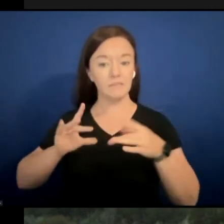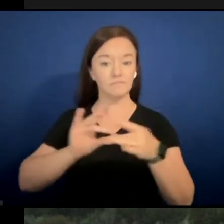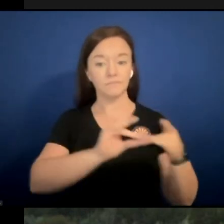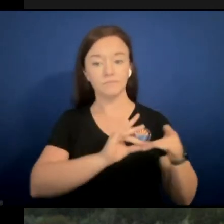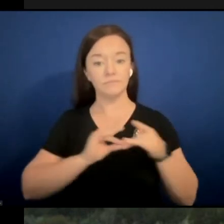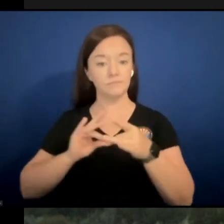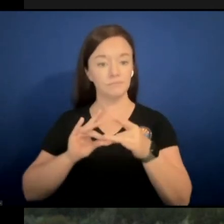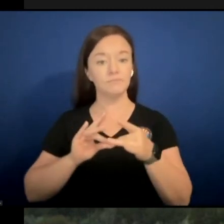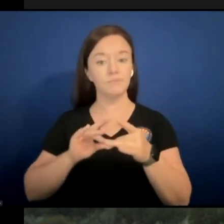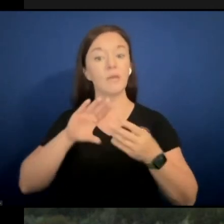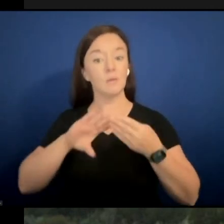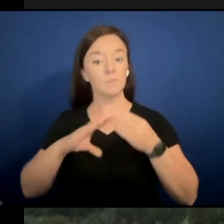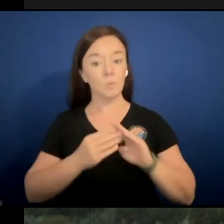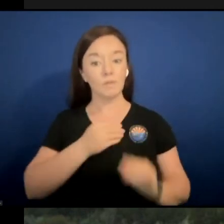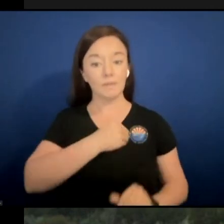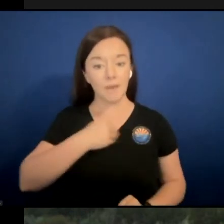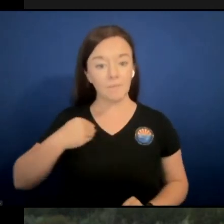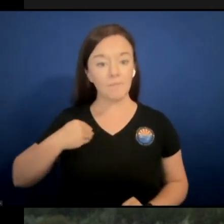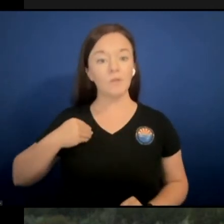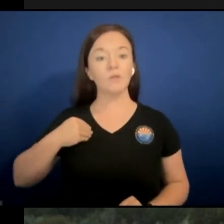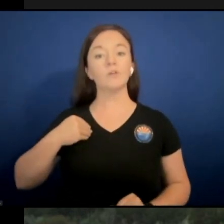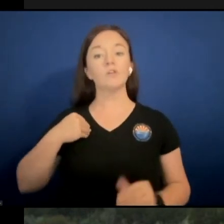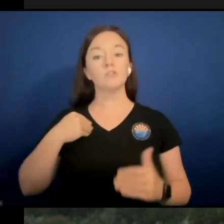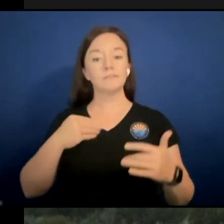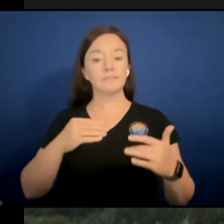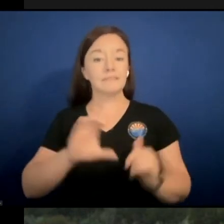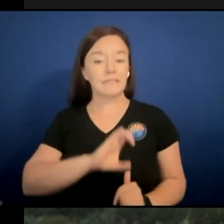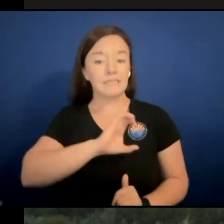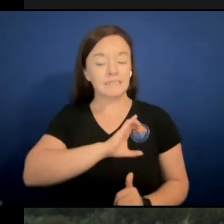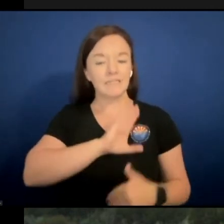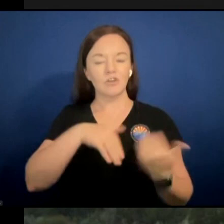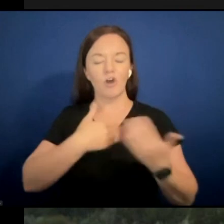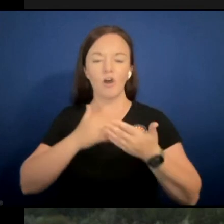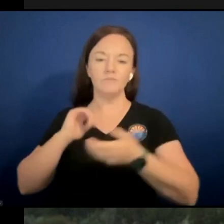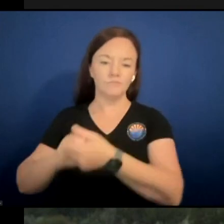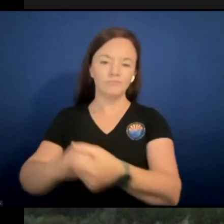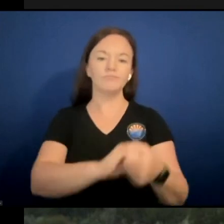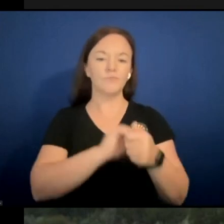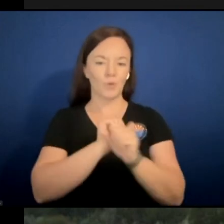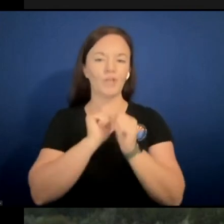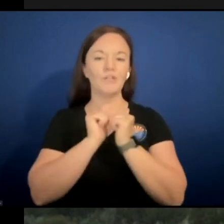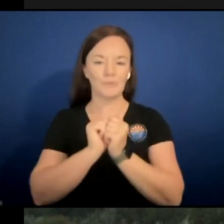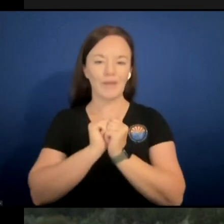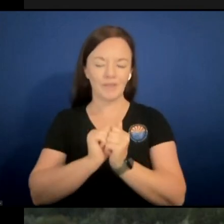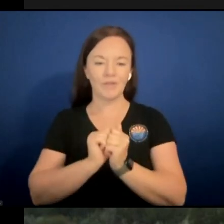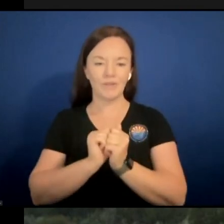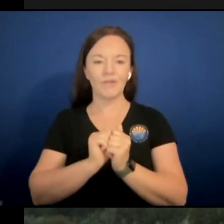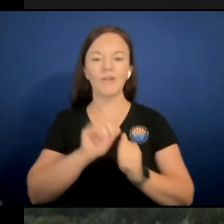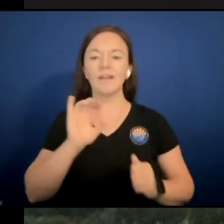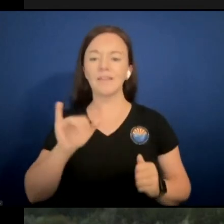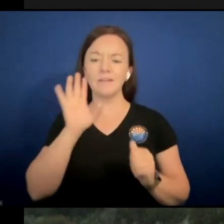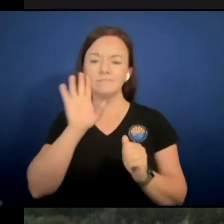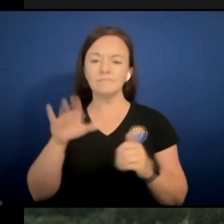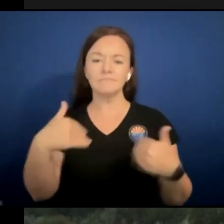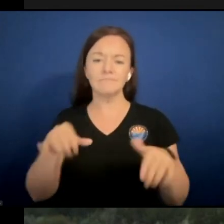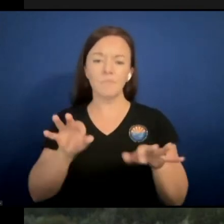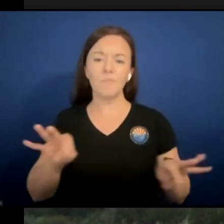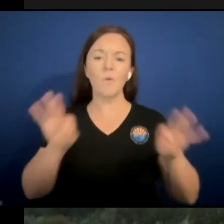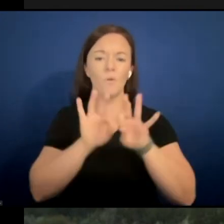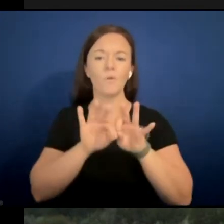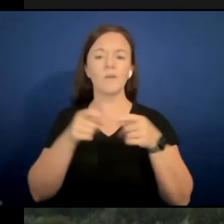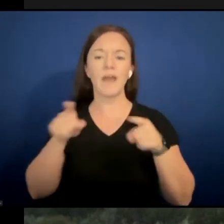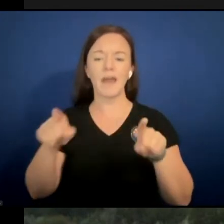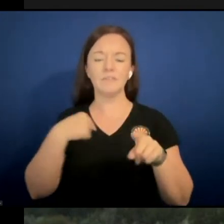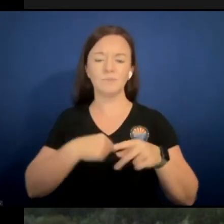local community members, concerned citizens, all working together. It's going to be so important as we navigate the